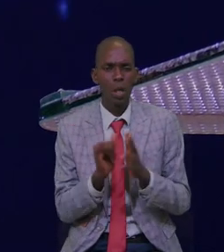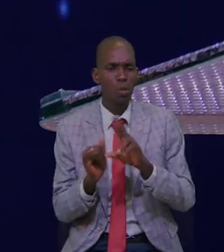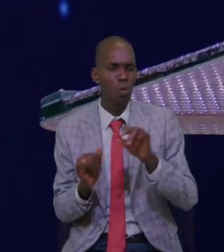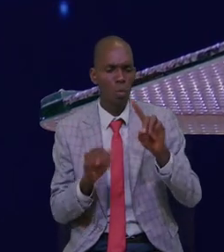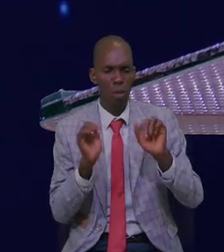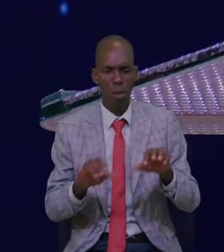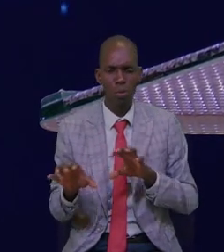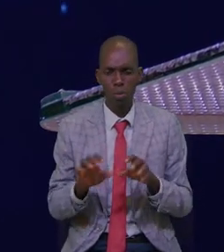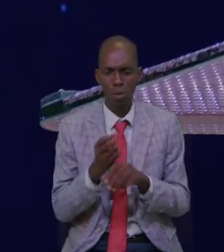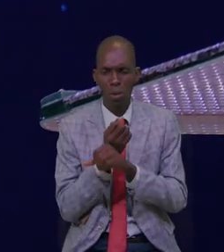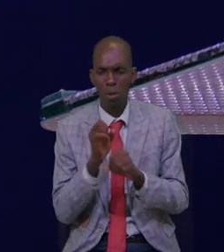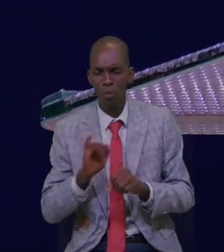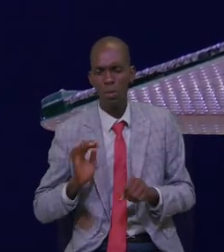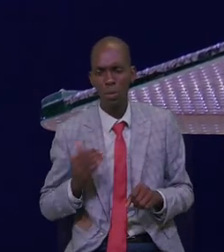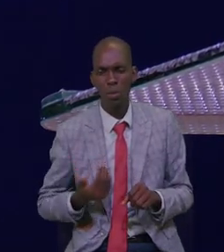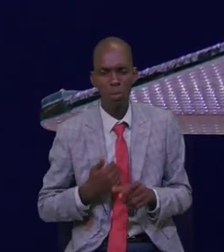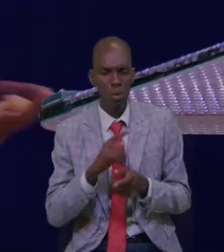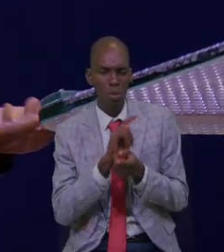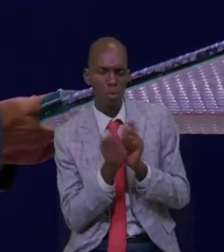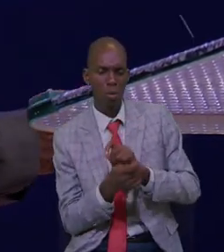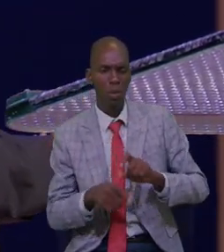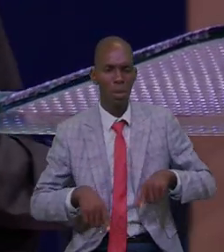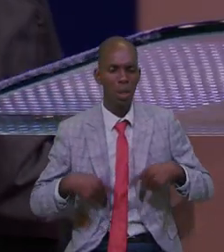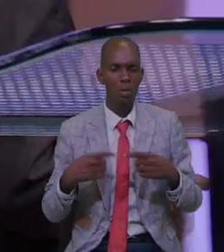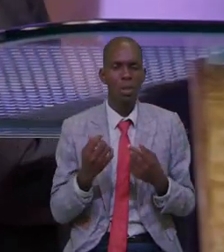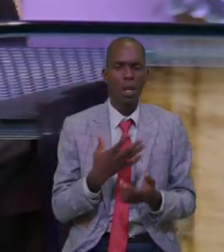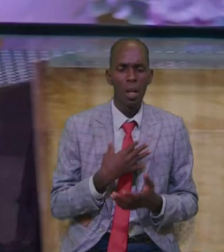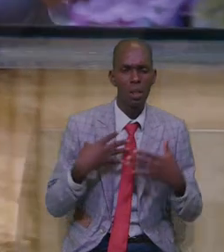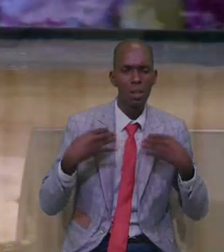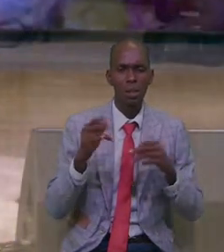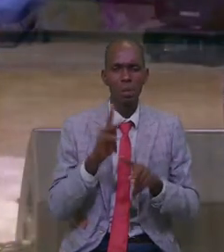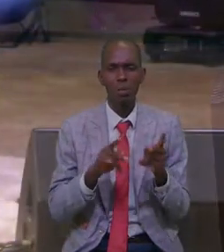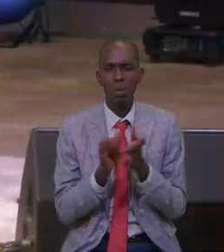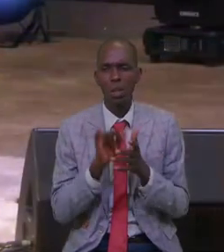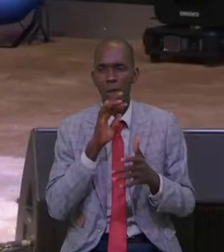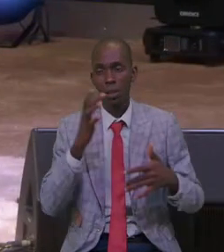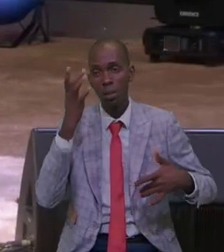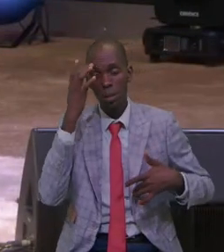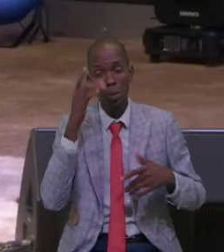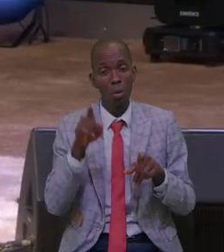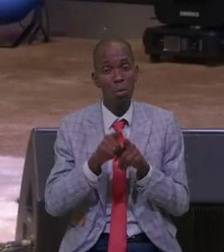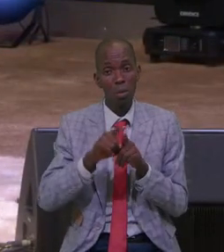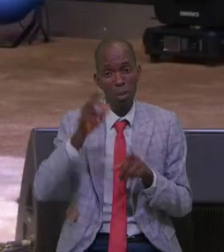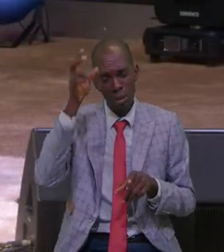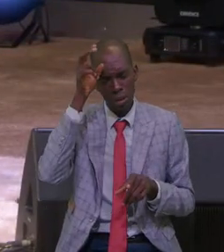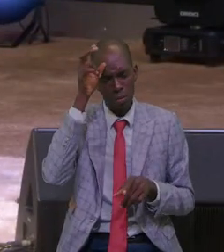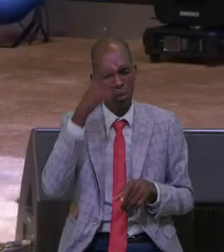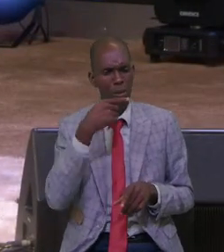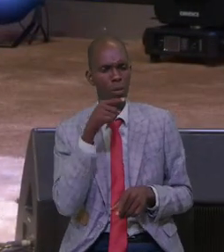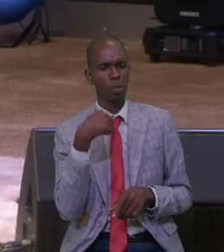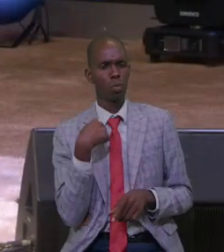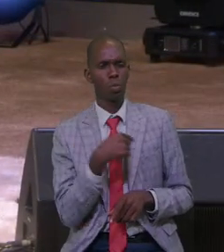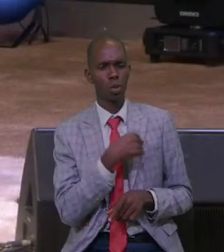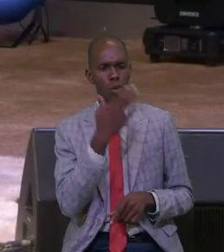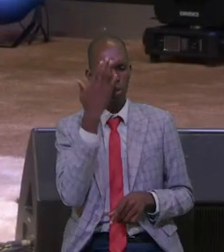souls, transforming lives and changing lives, and healing the people that were sick. Even the demons were saying, we know thee. He